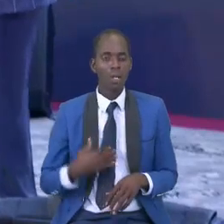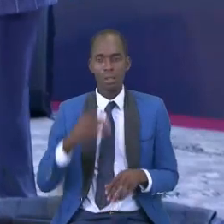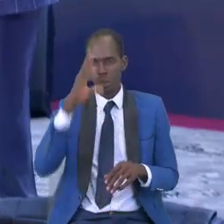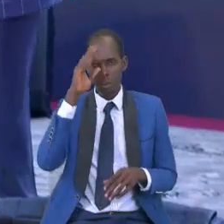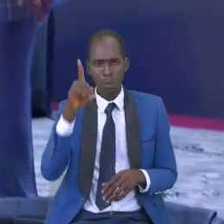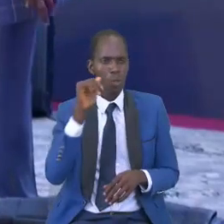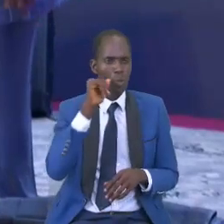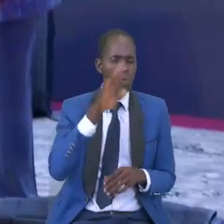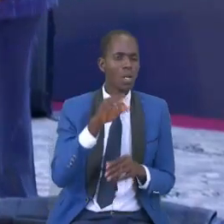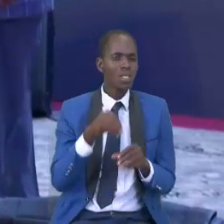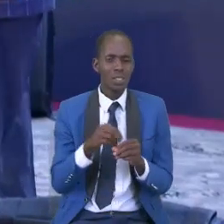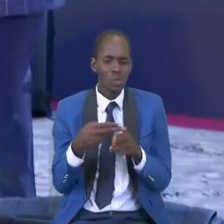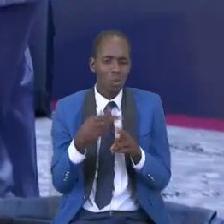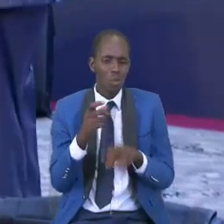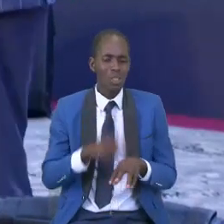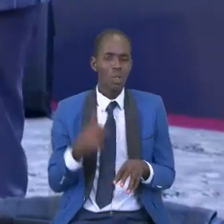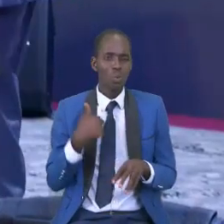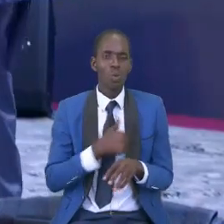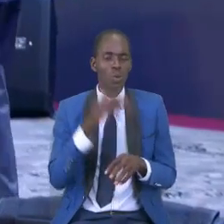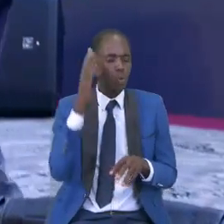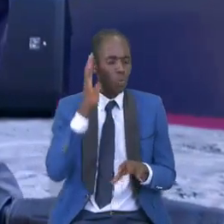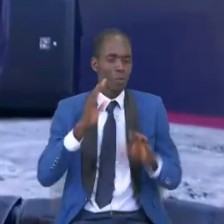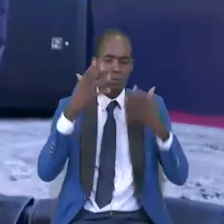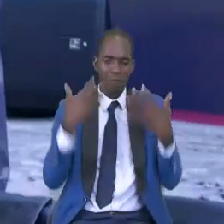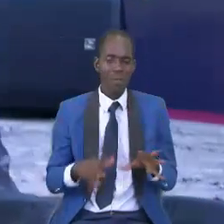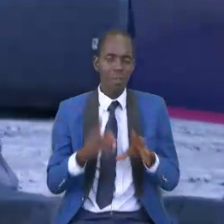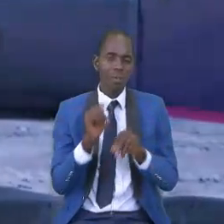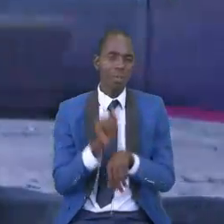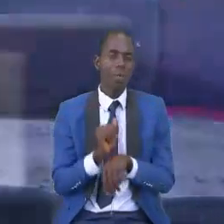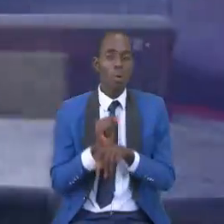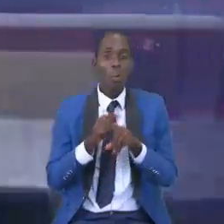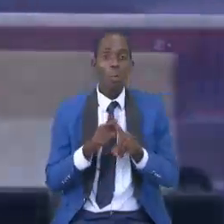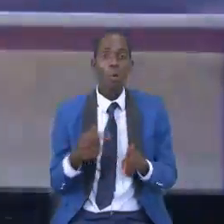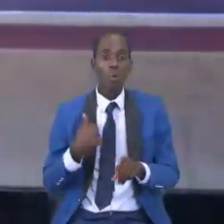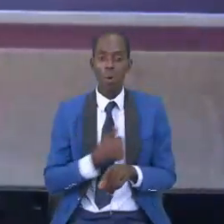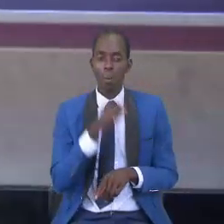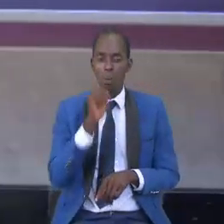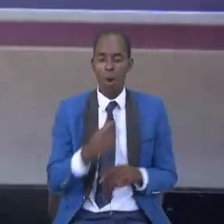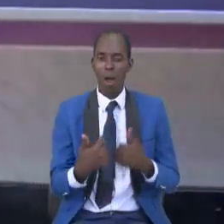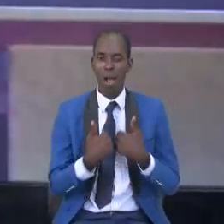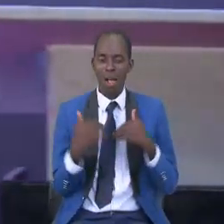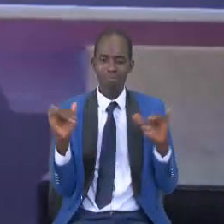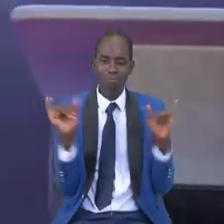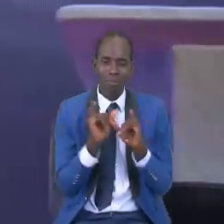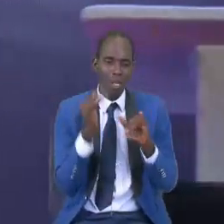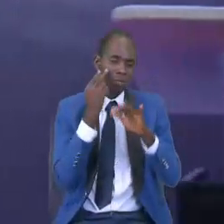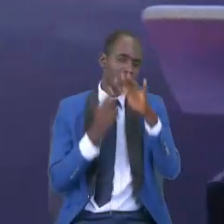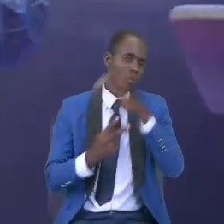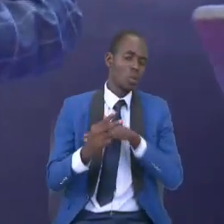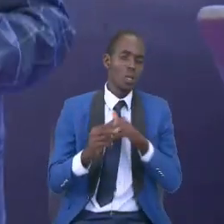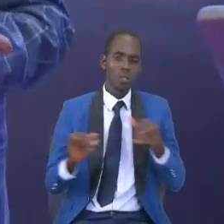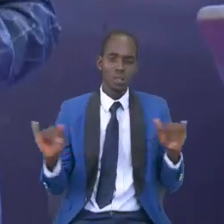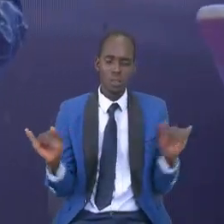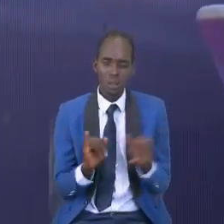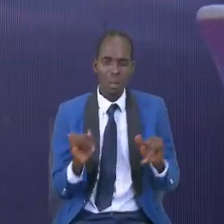at all, we'll get the work done. But we need to have the same vision. We need to have the same mission. We need to